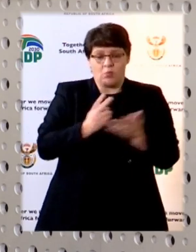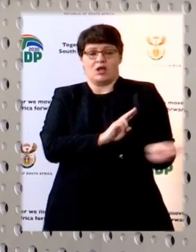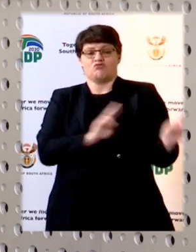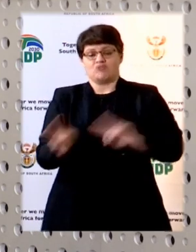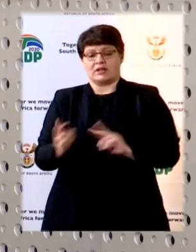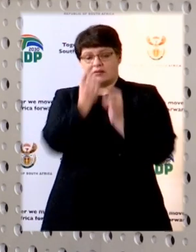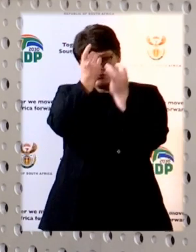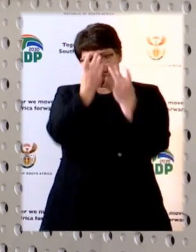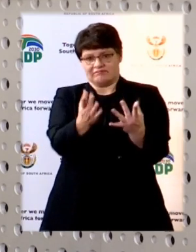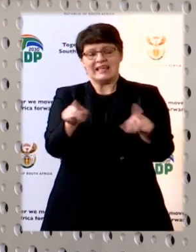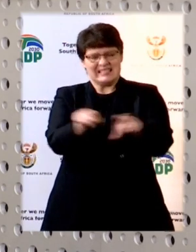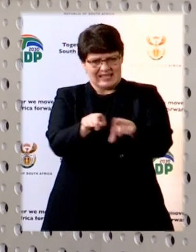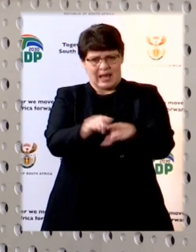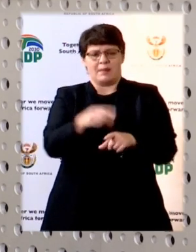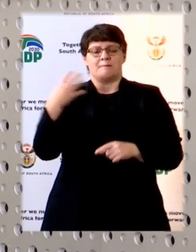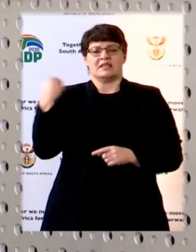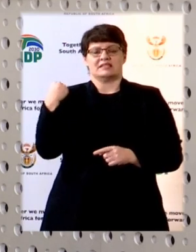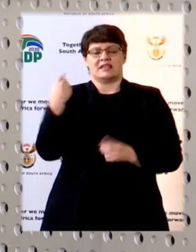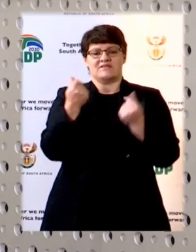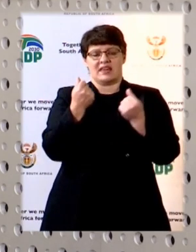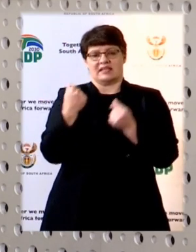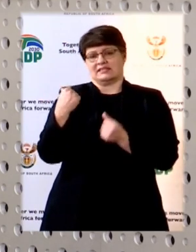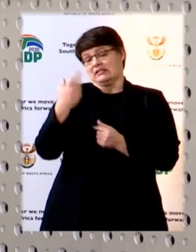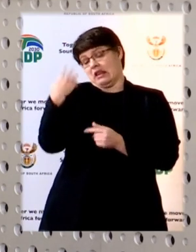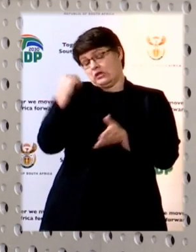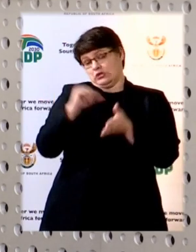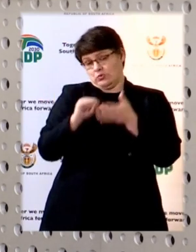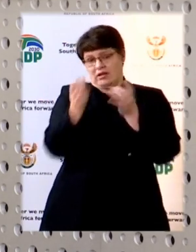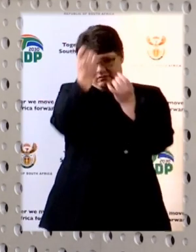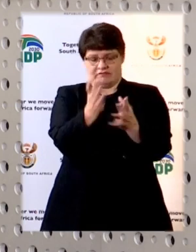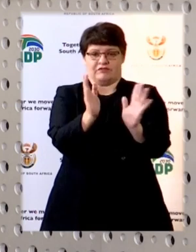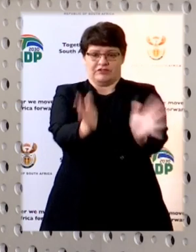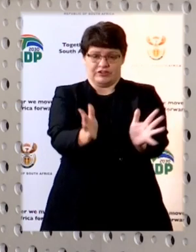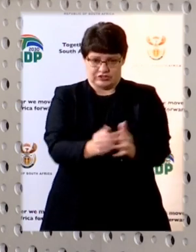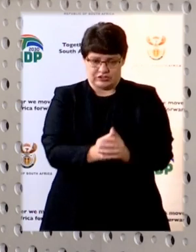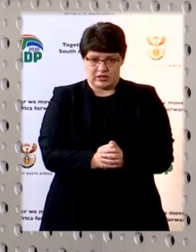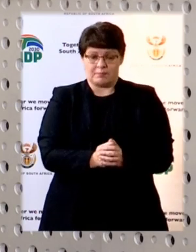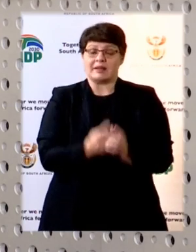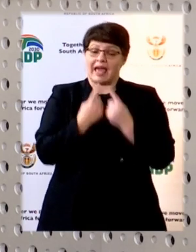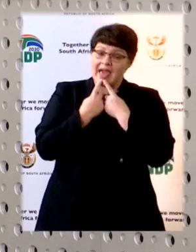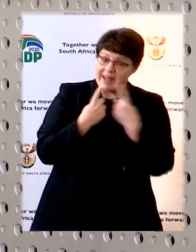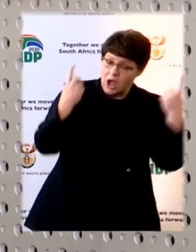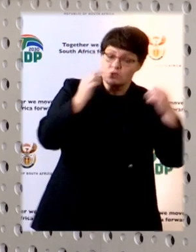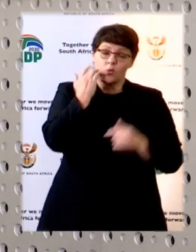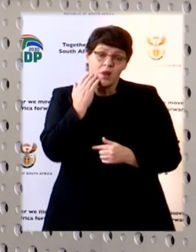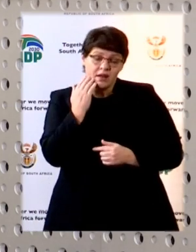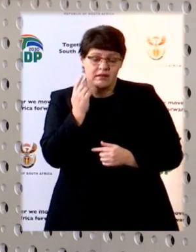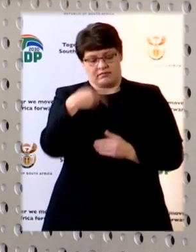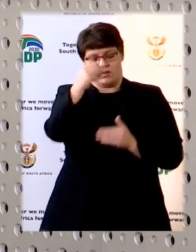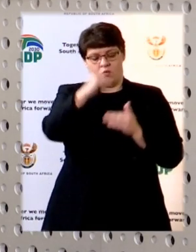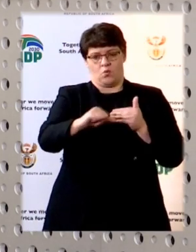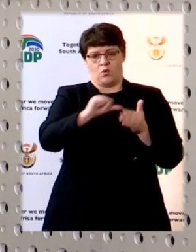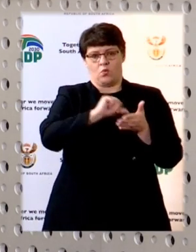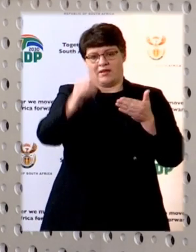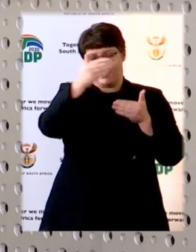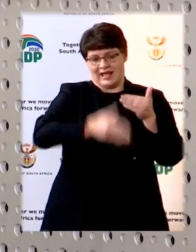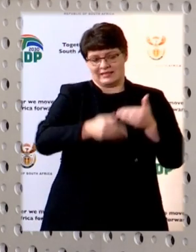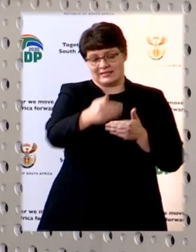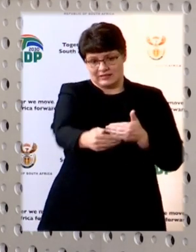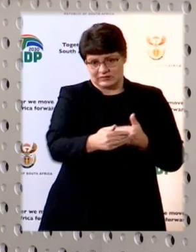Minister of Finance last week, that they will announce by end of this week. On the mining sector,